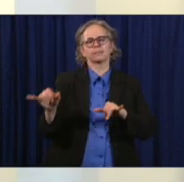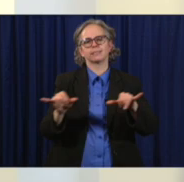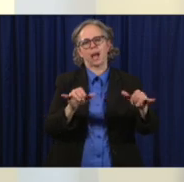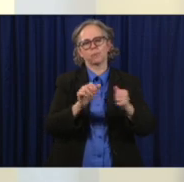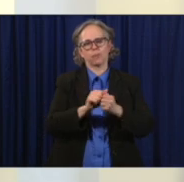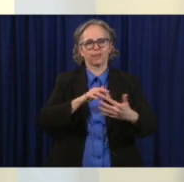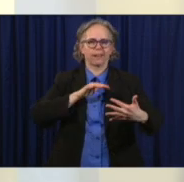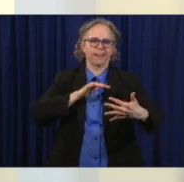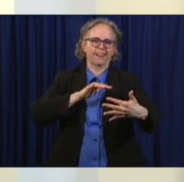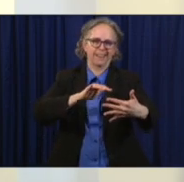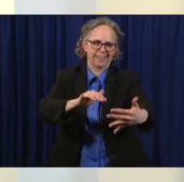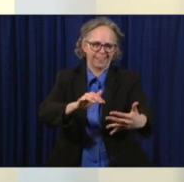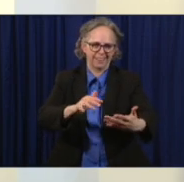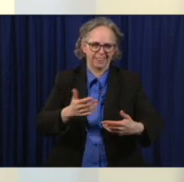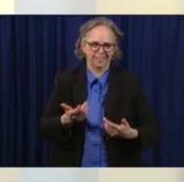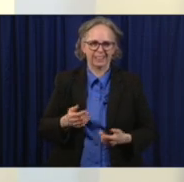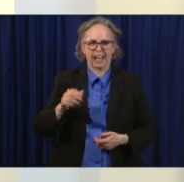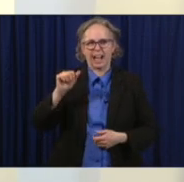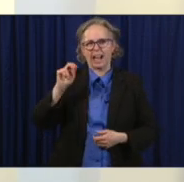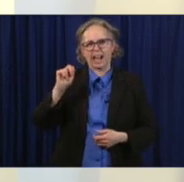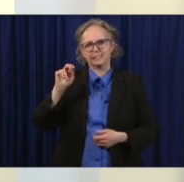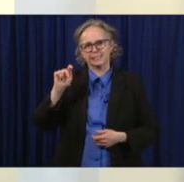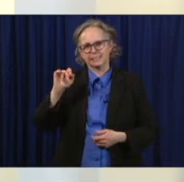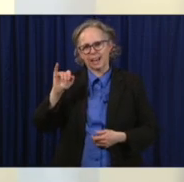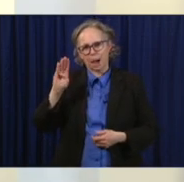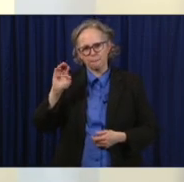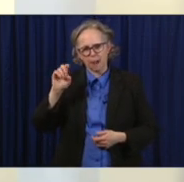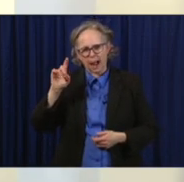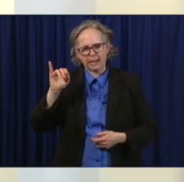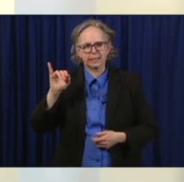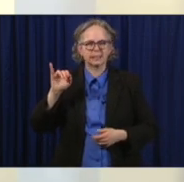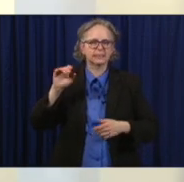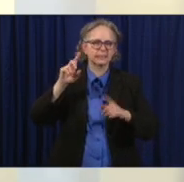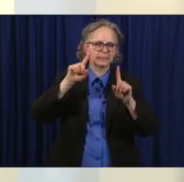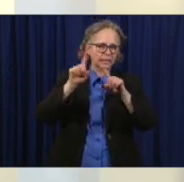currently. And antibody tests, again, can be tricky.